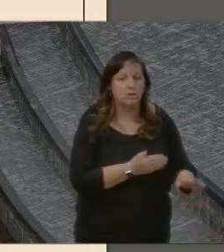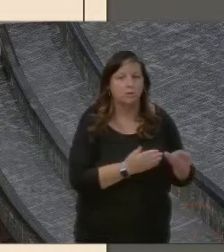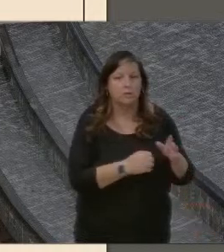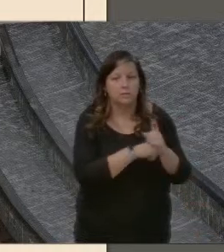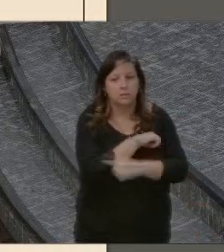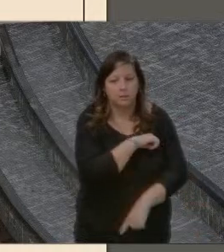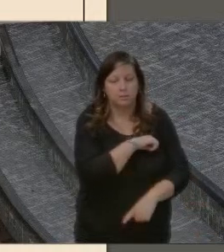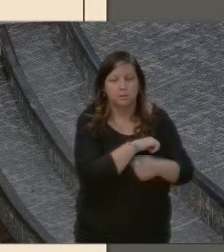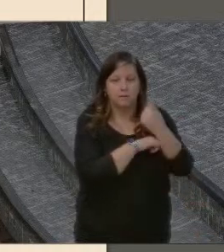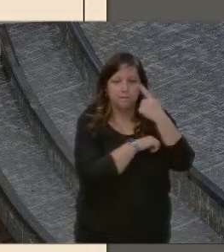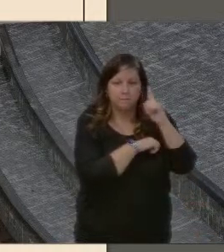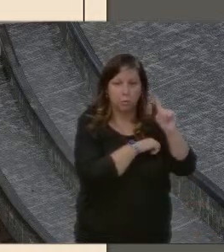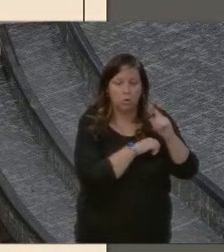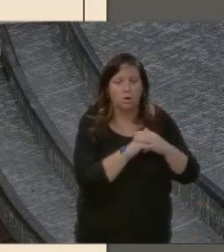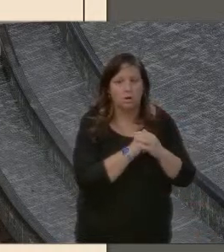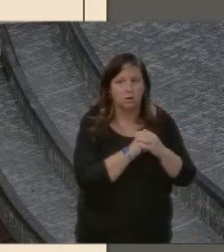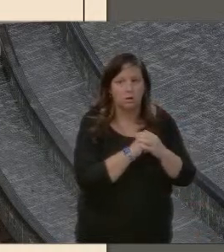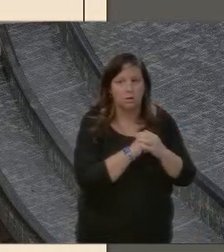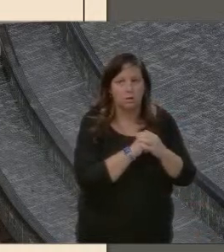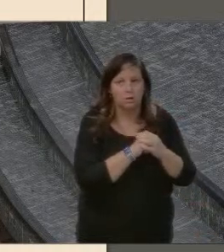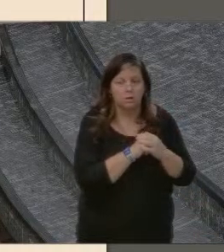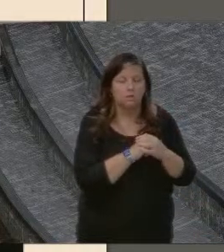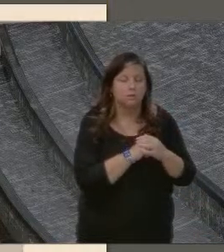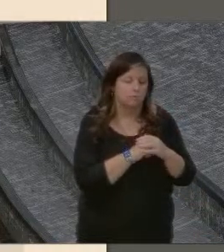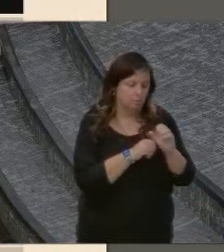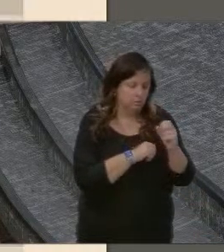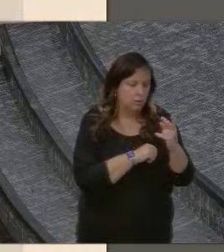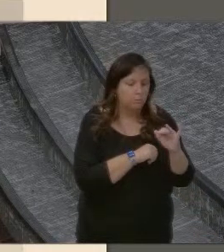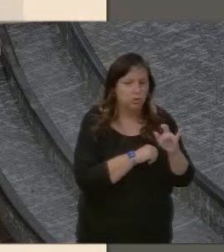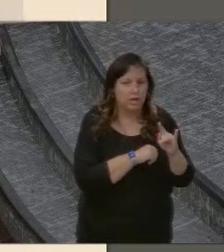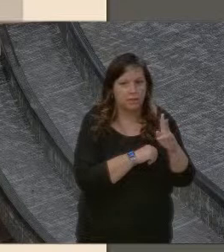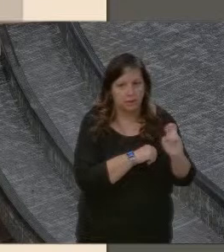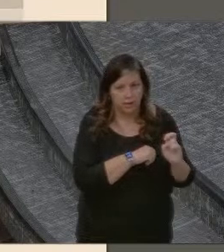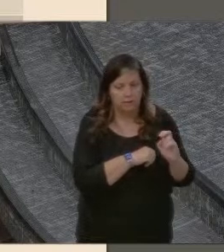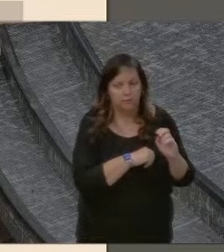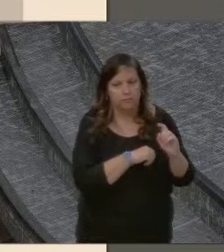for subjective offenses.